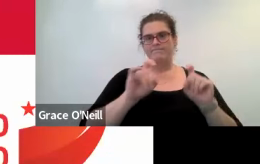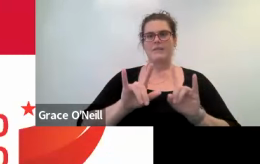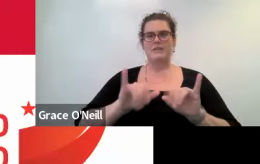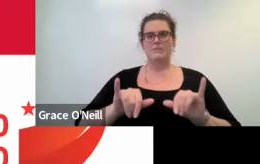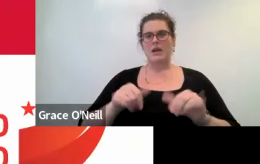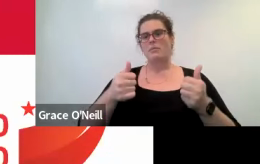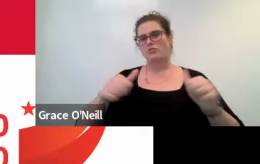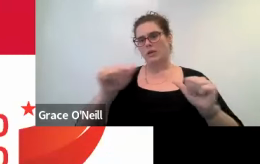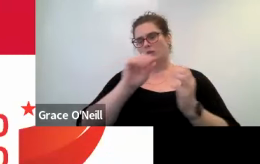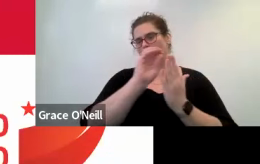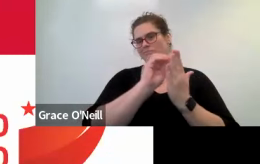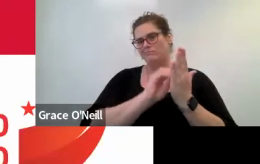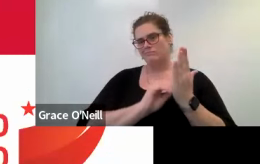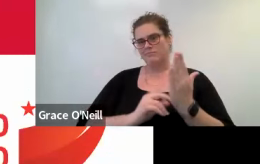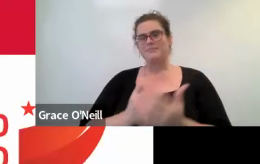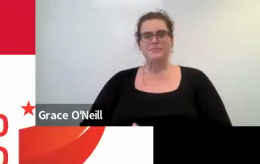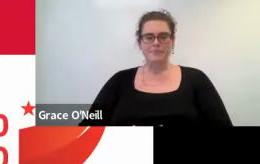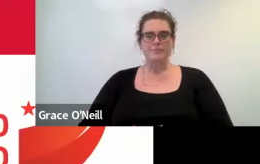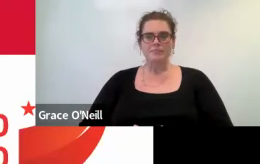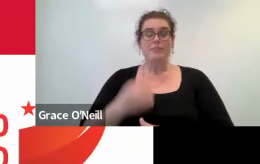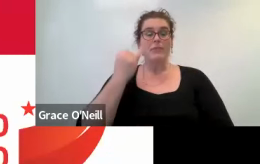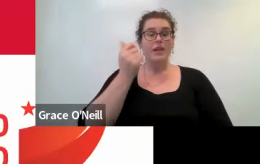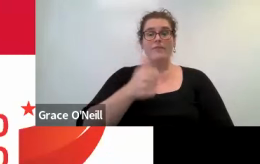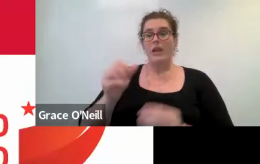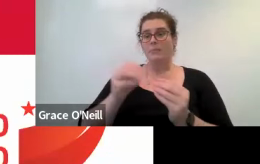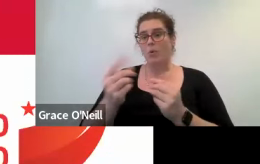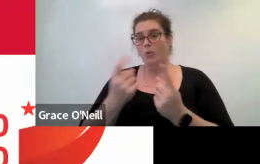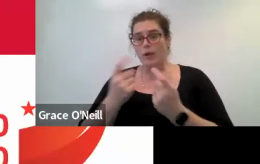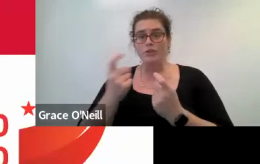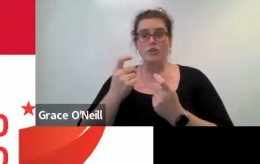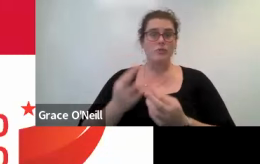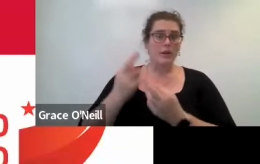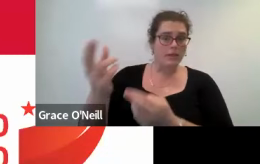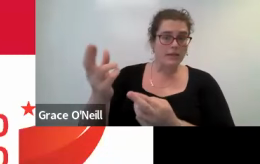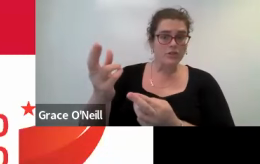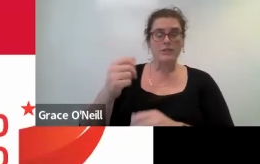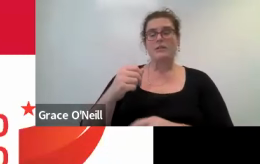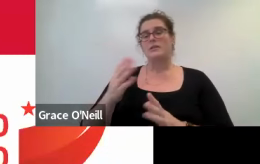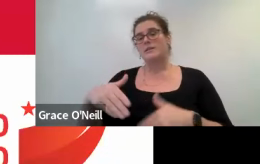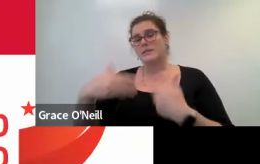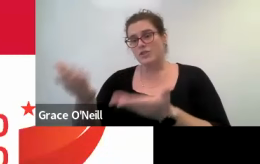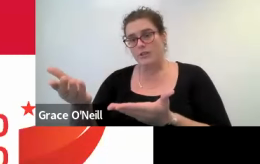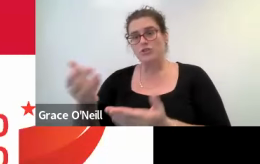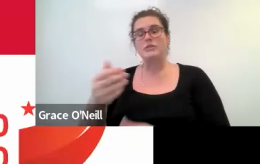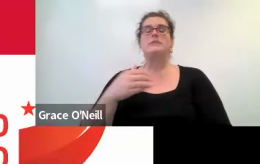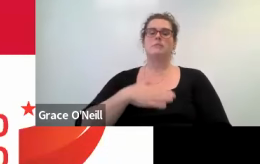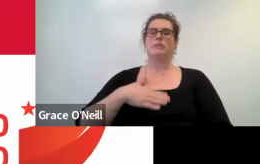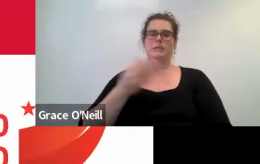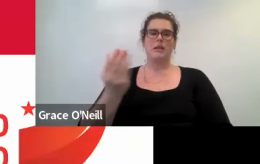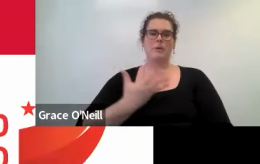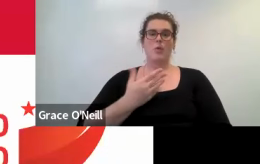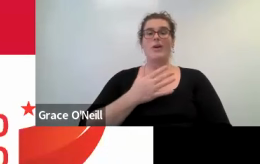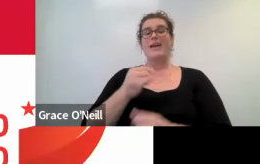be useful. So if there are any questions, recommendations, or suggestions, and lastly, the project